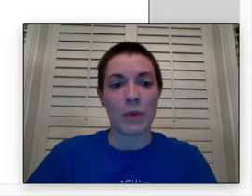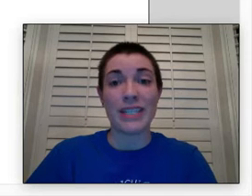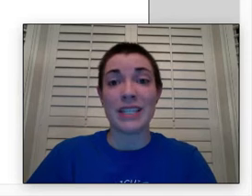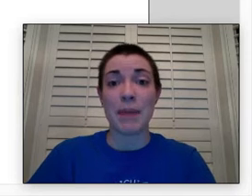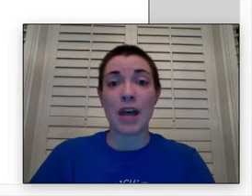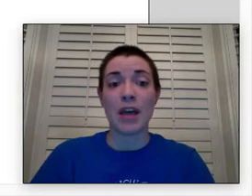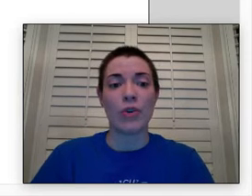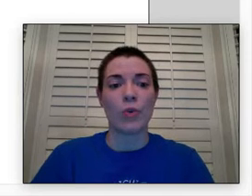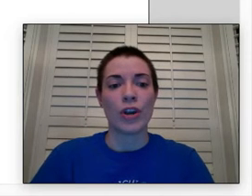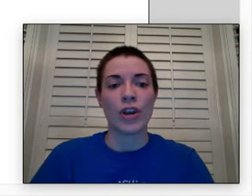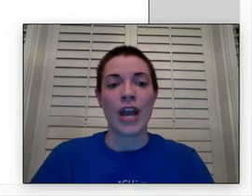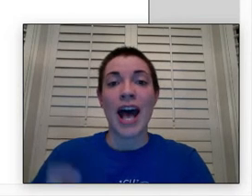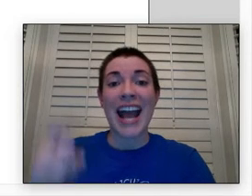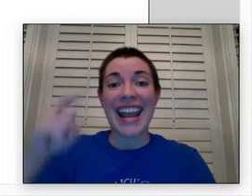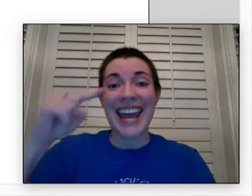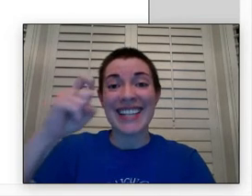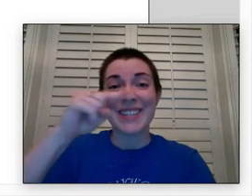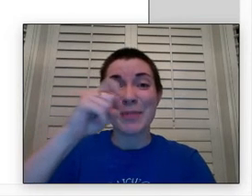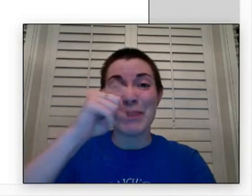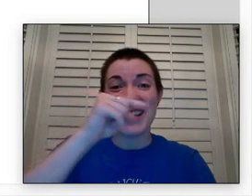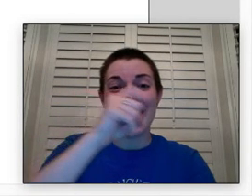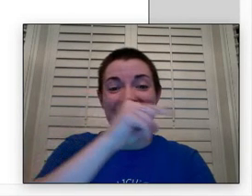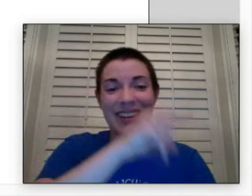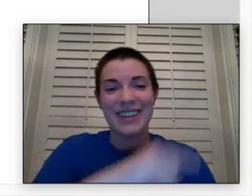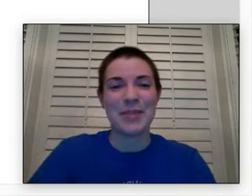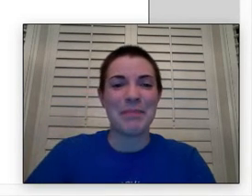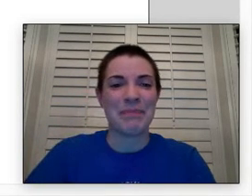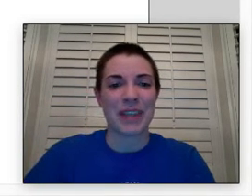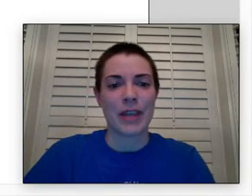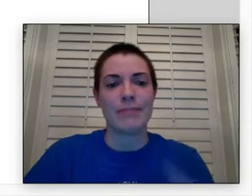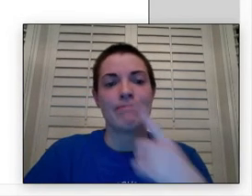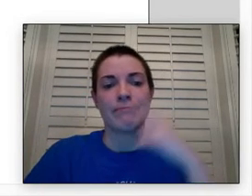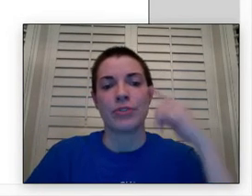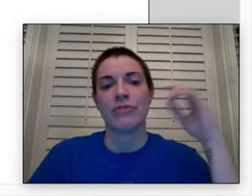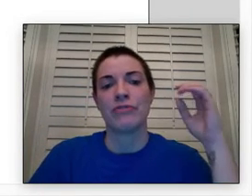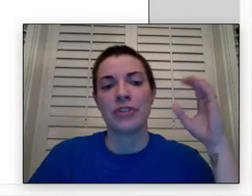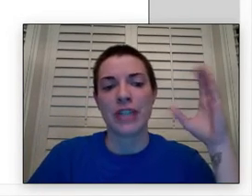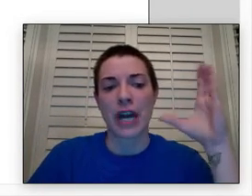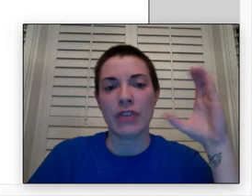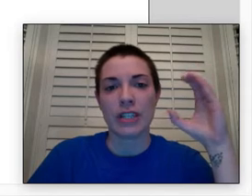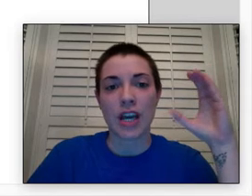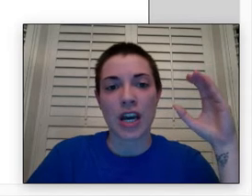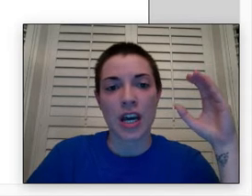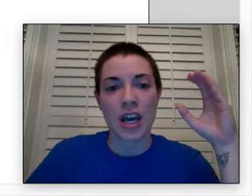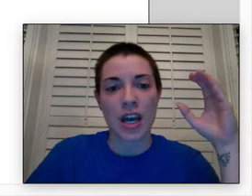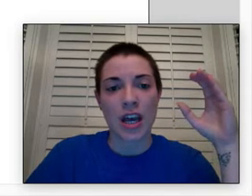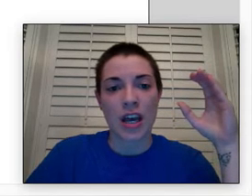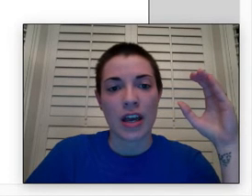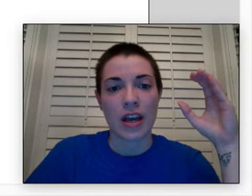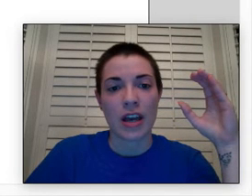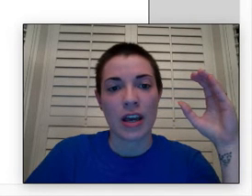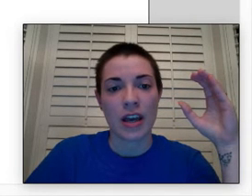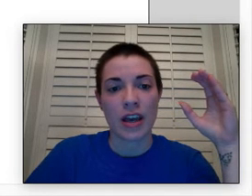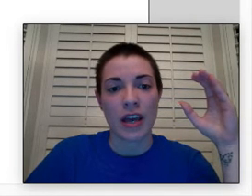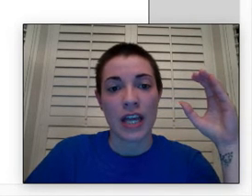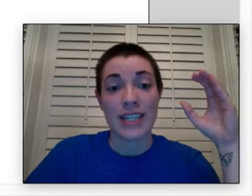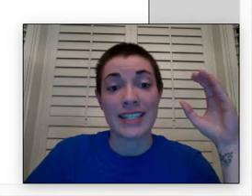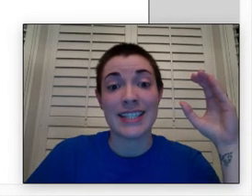while we spell the word caterpillar. So the first sound is k, k,